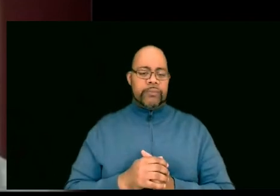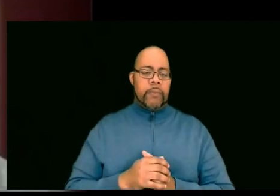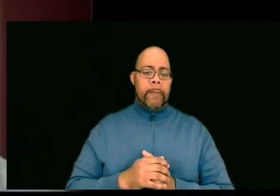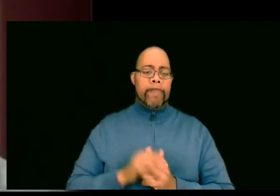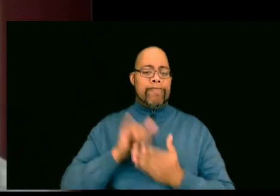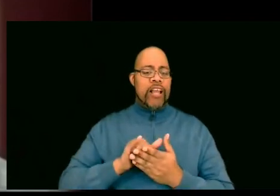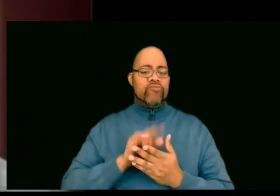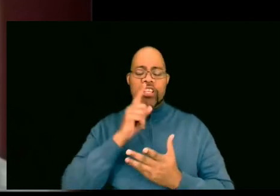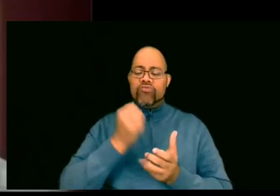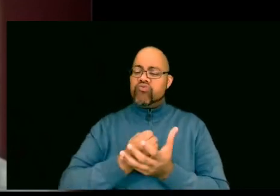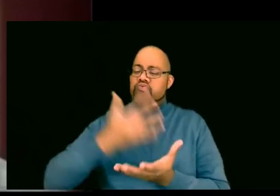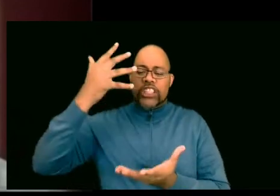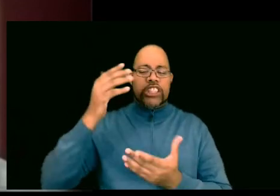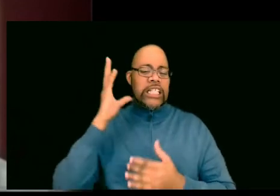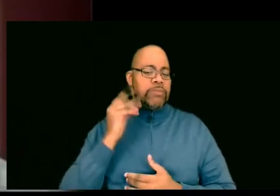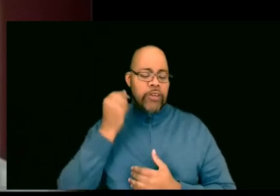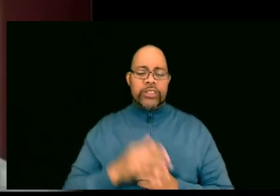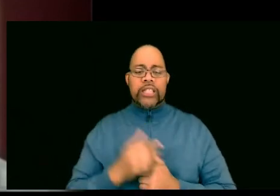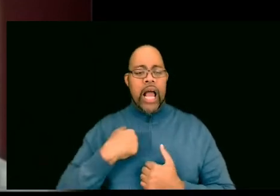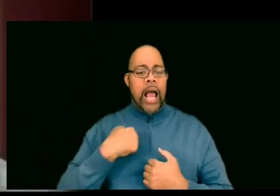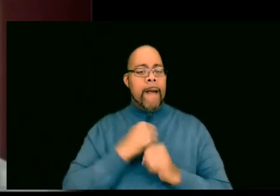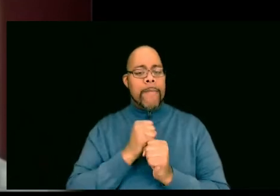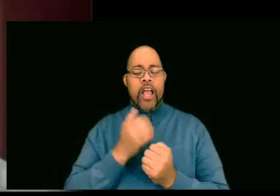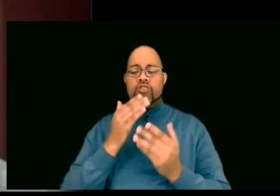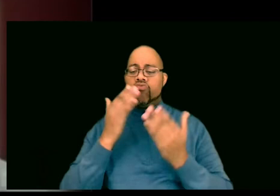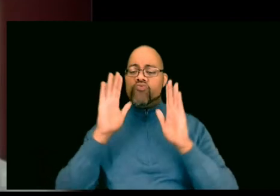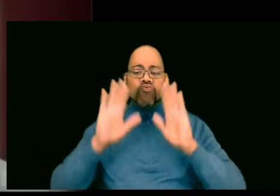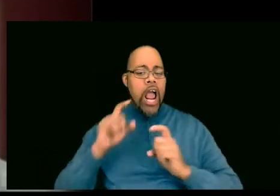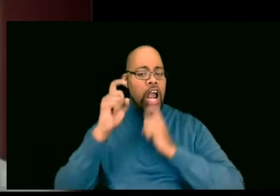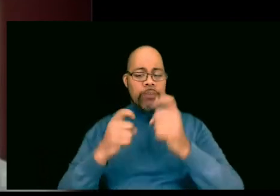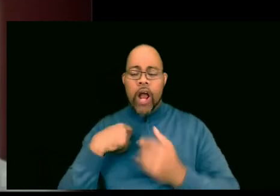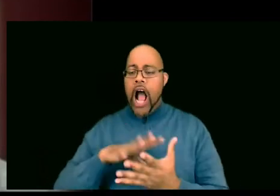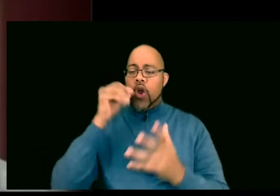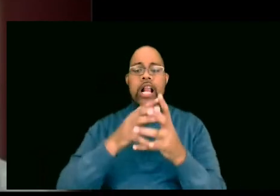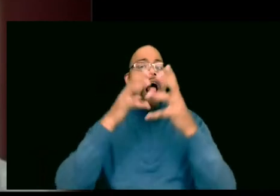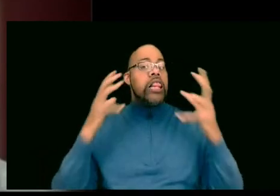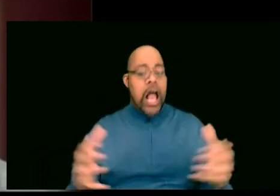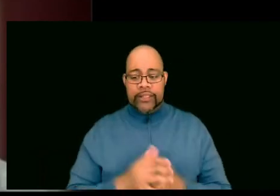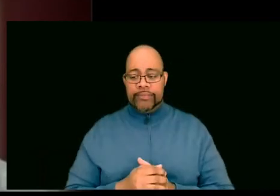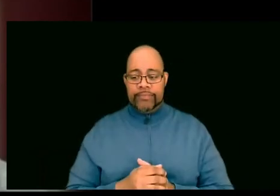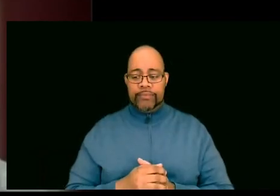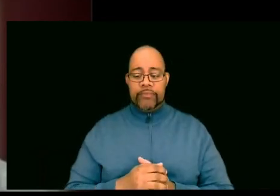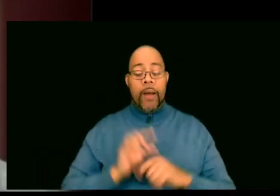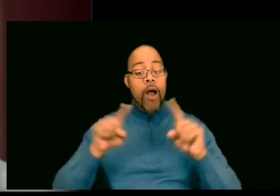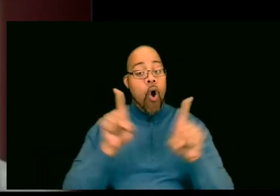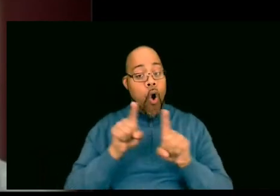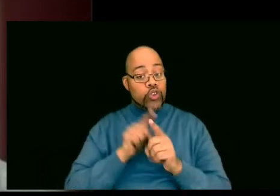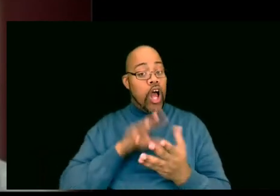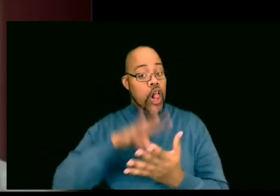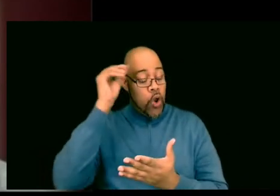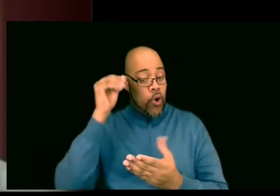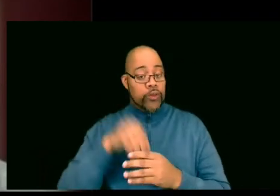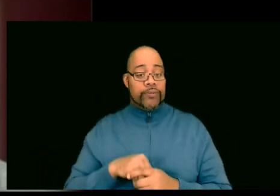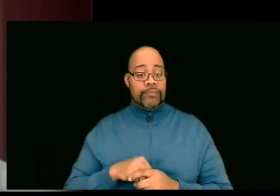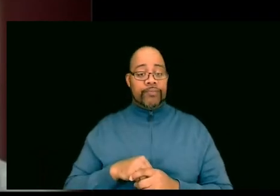nevertheless, it was a rich experience. I think I made a great contribution. I learned a hell of a lot, but I